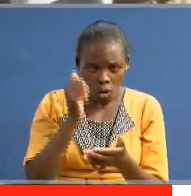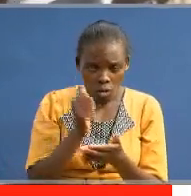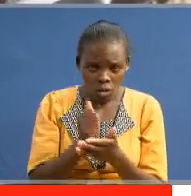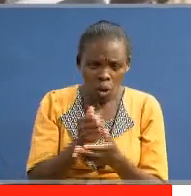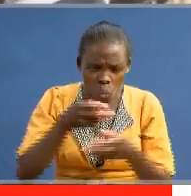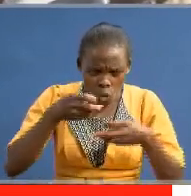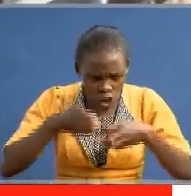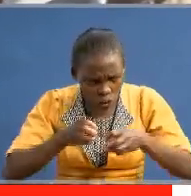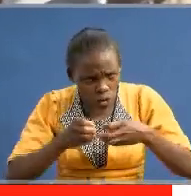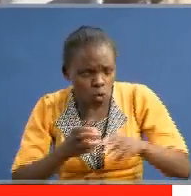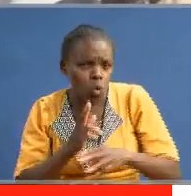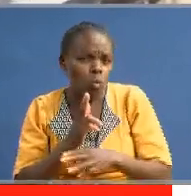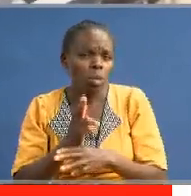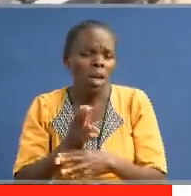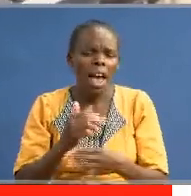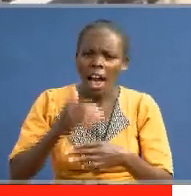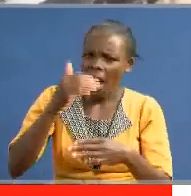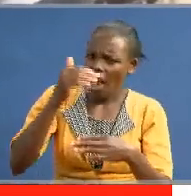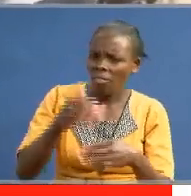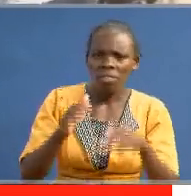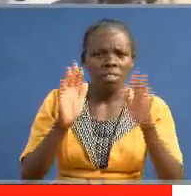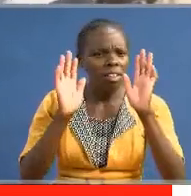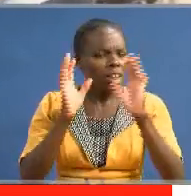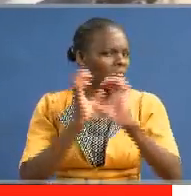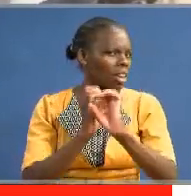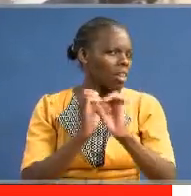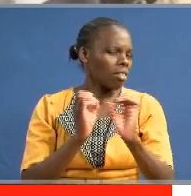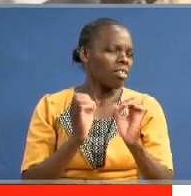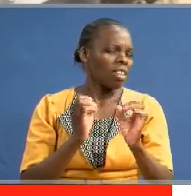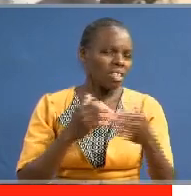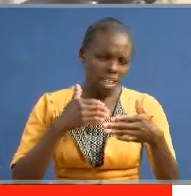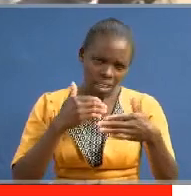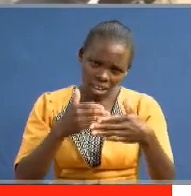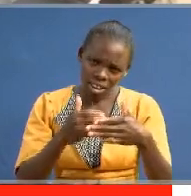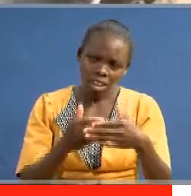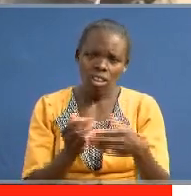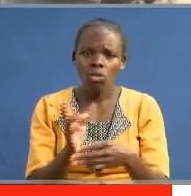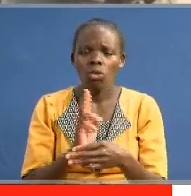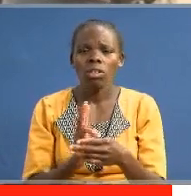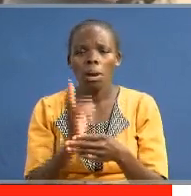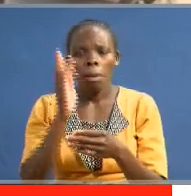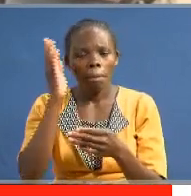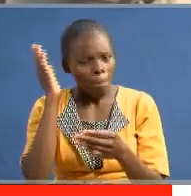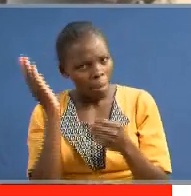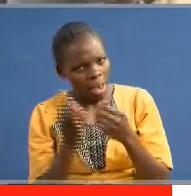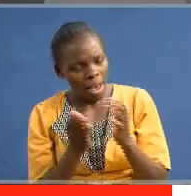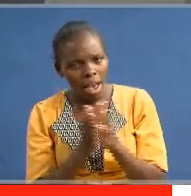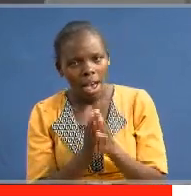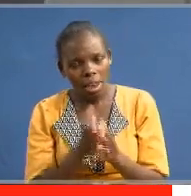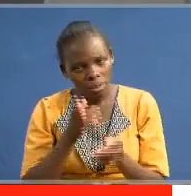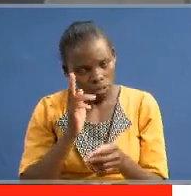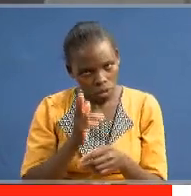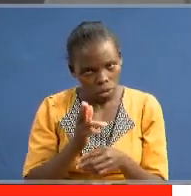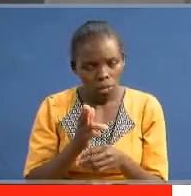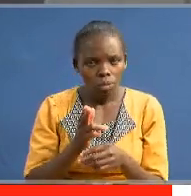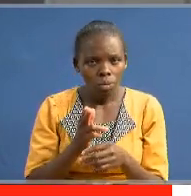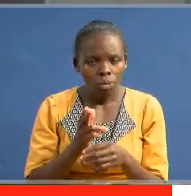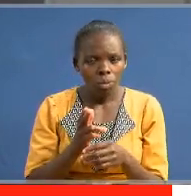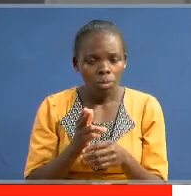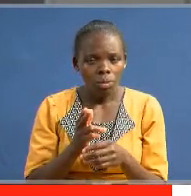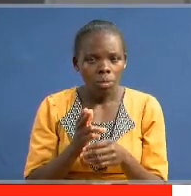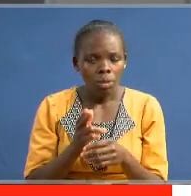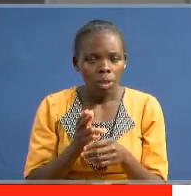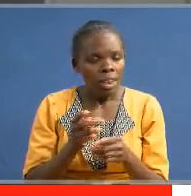at the suspect after he resisted arrest and started engaging them with a panga and a fake pistol. However, Muley